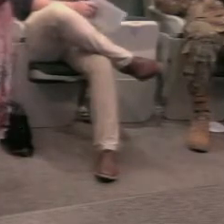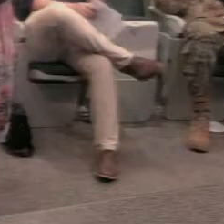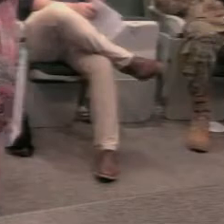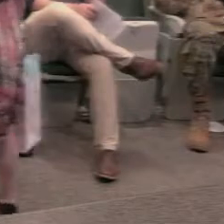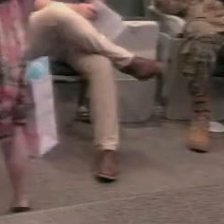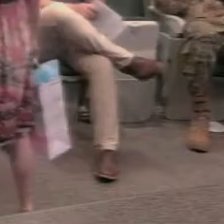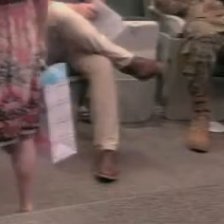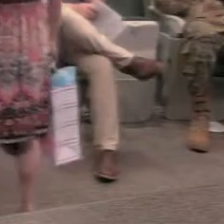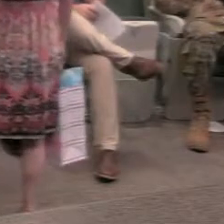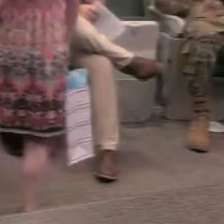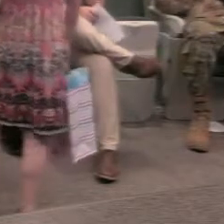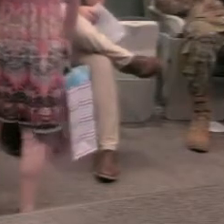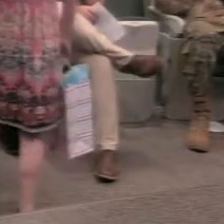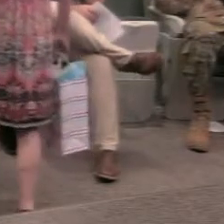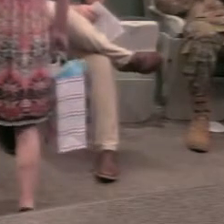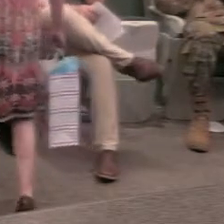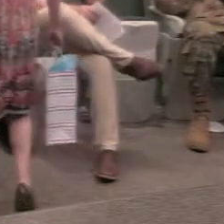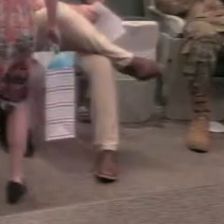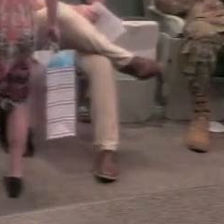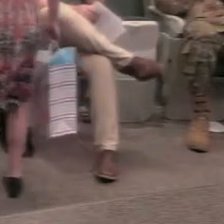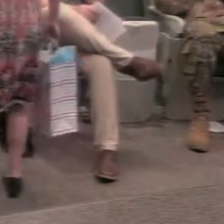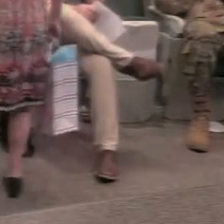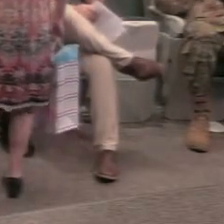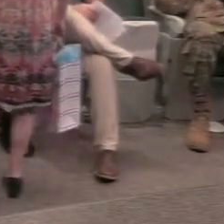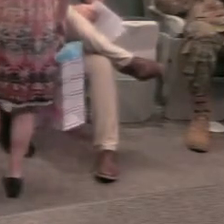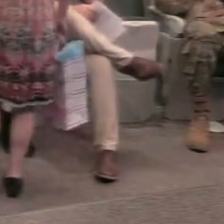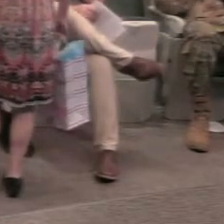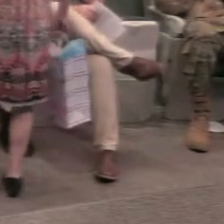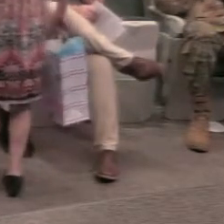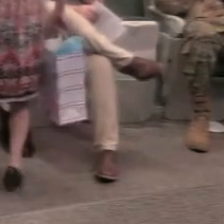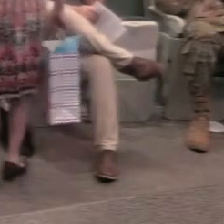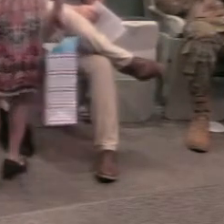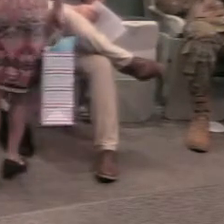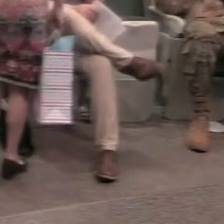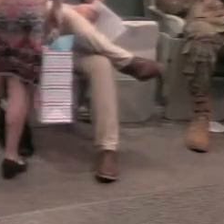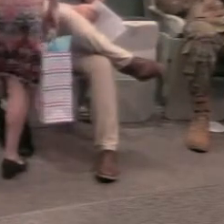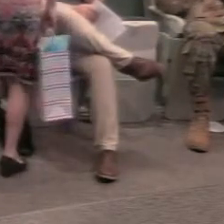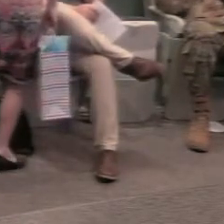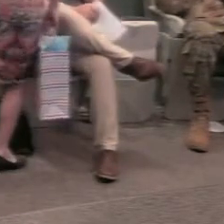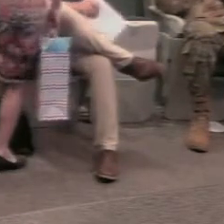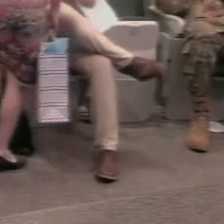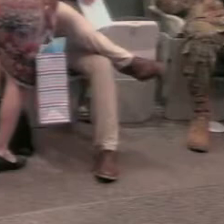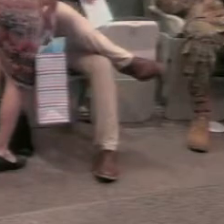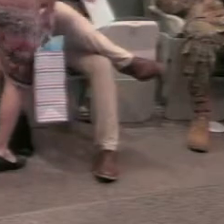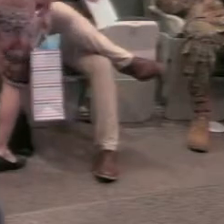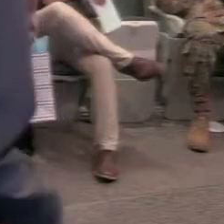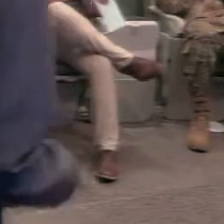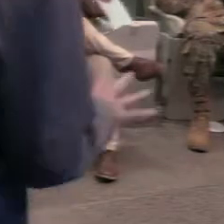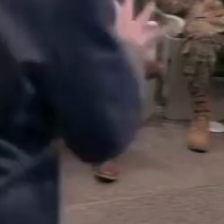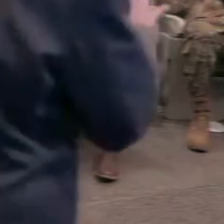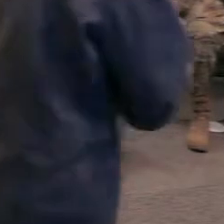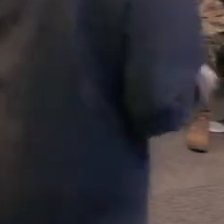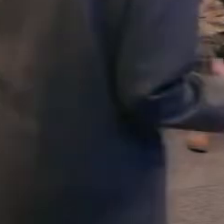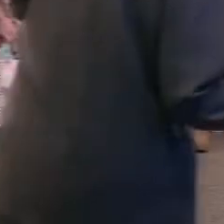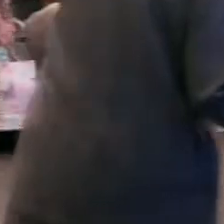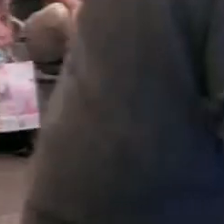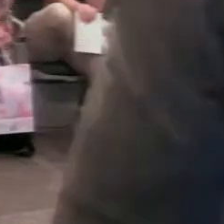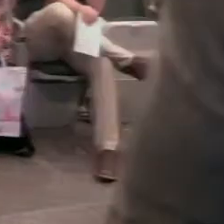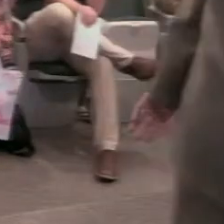little closer. And then her husband, Benny, we have a little something for you. I think David already gave it to you. Yes, it couldn't quite come on